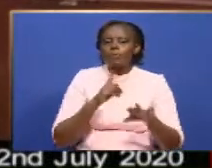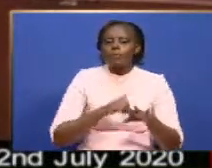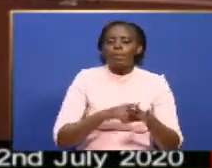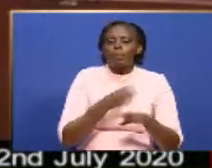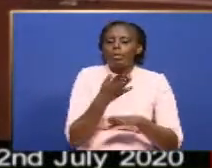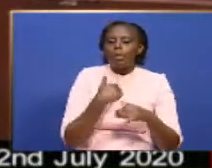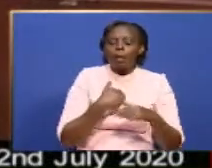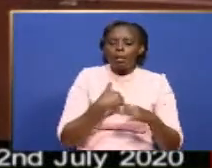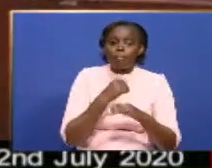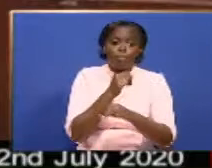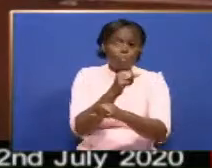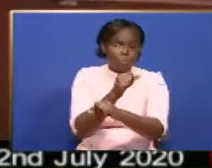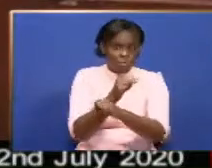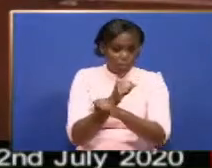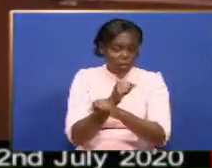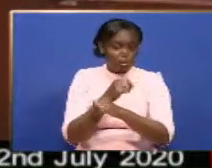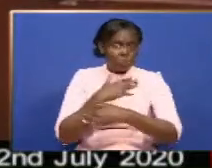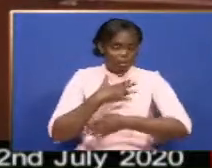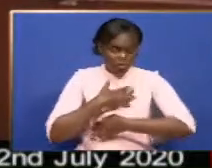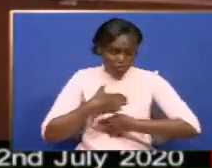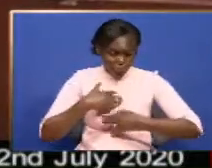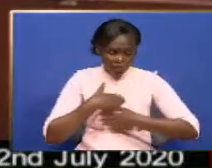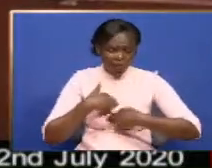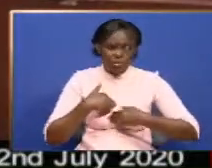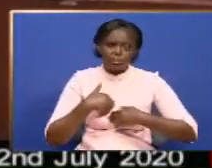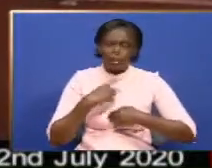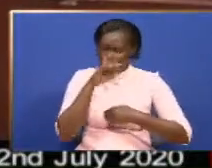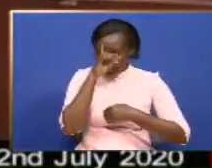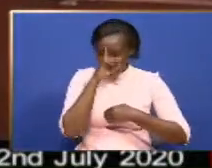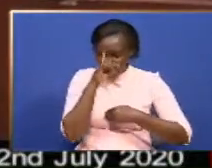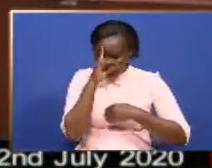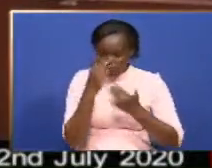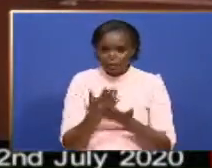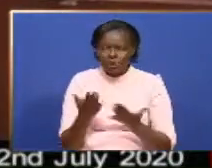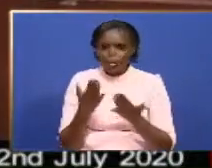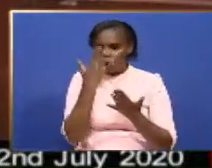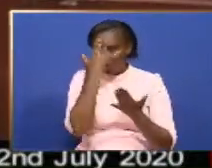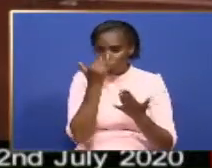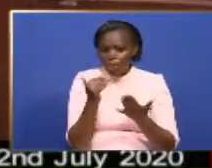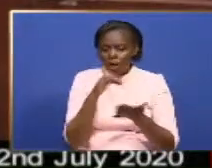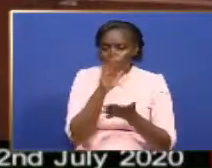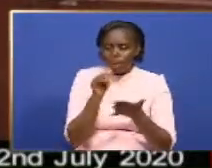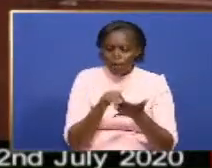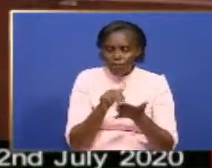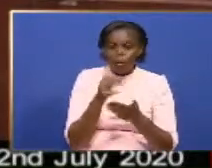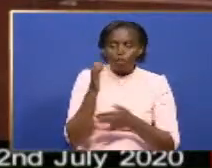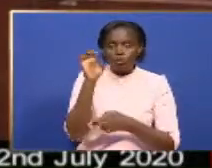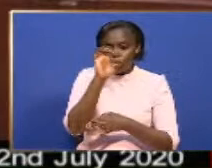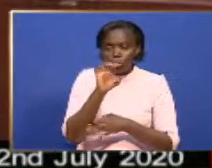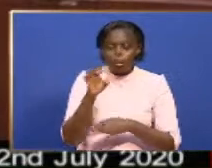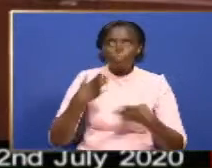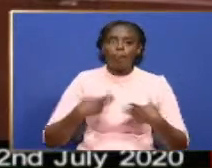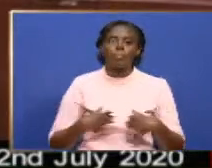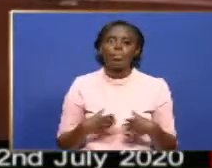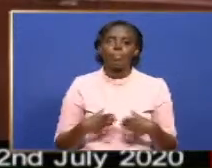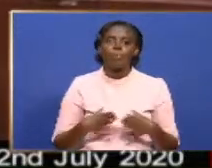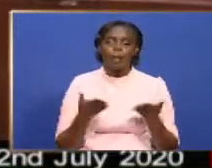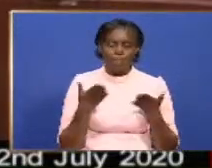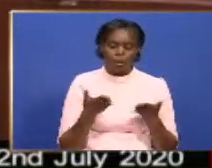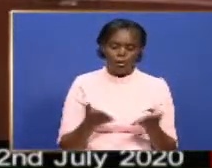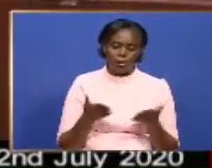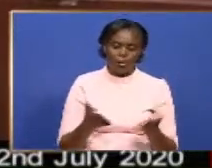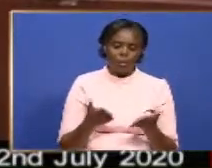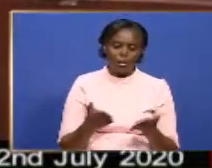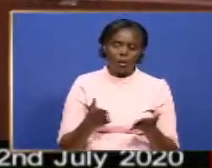the protection of a refugee is quite a serious affair, because it involved the Europeans. Now that